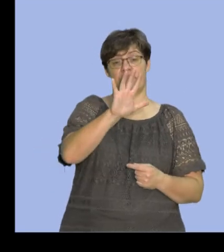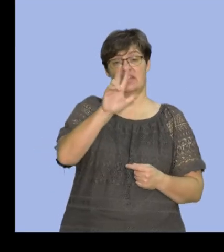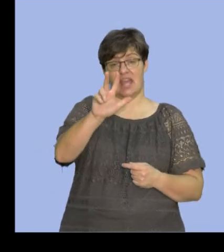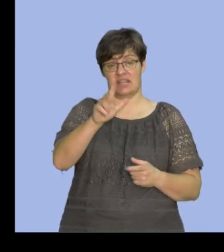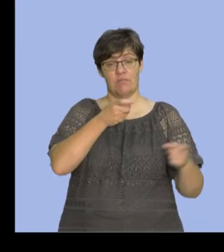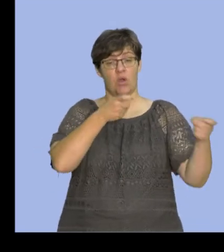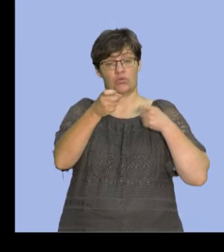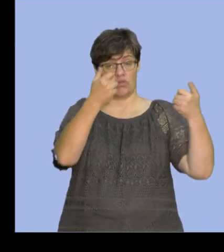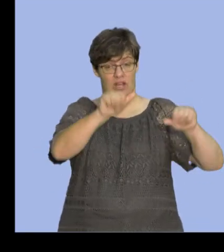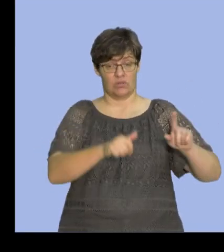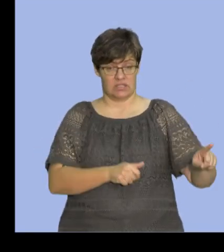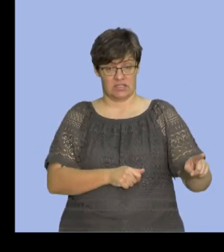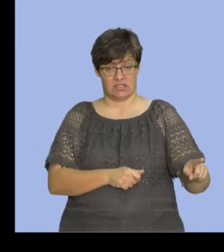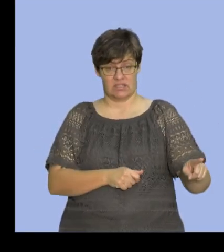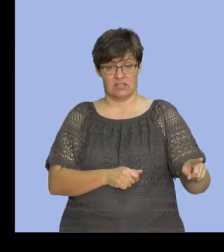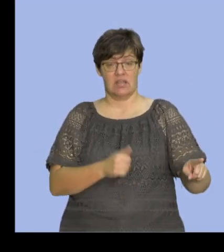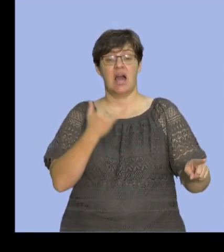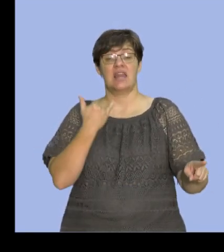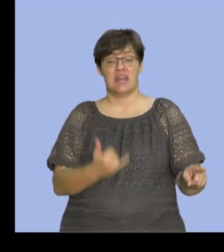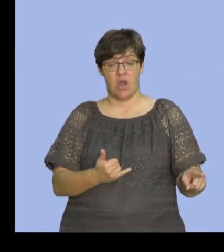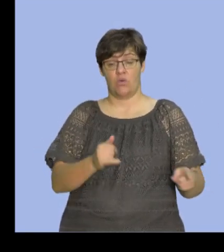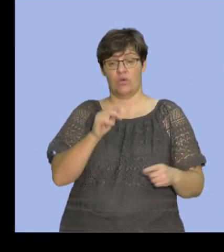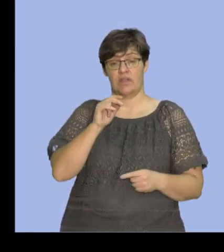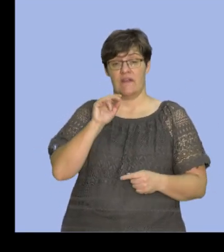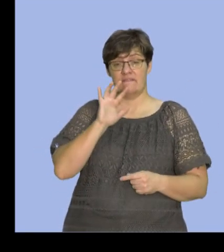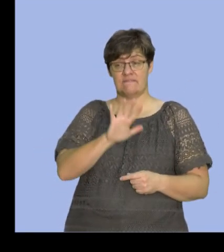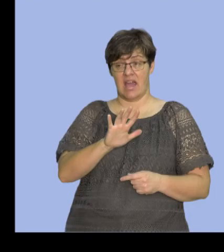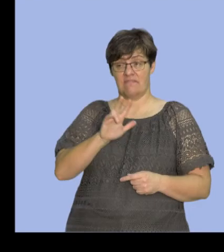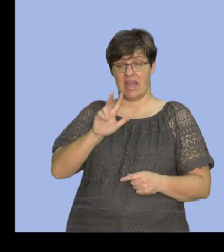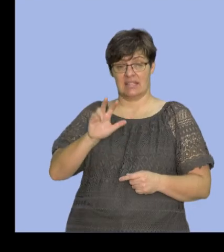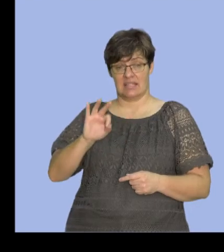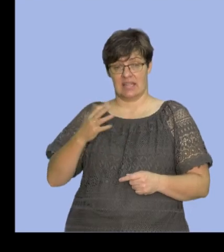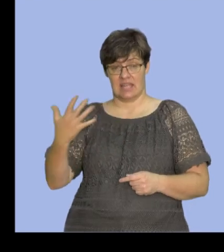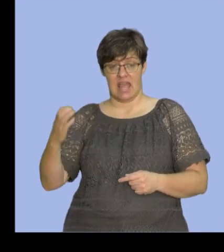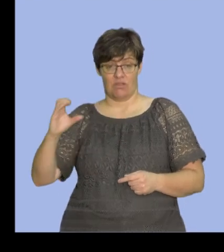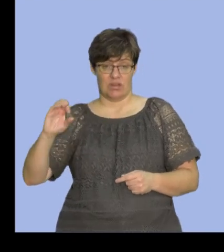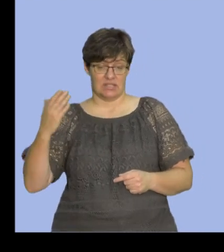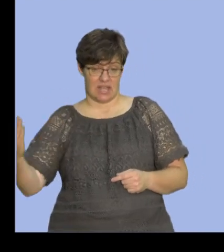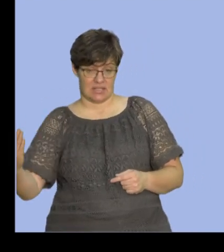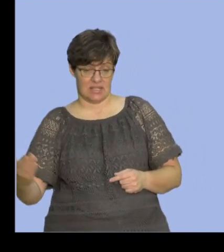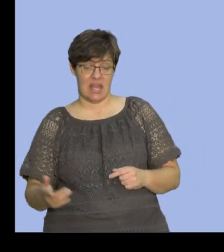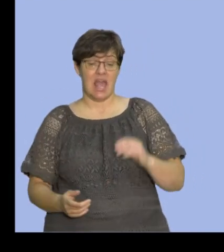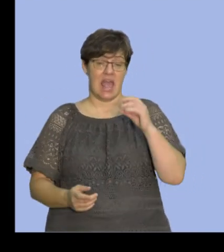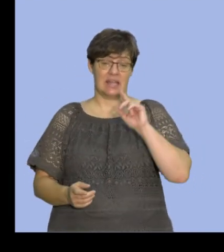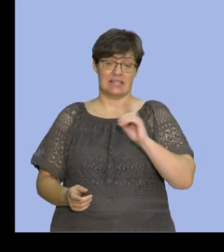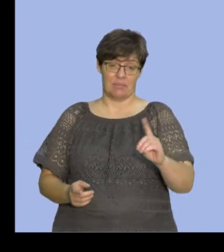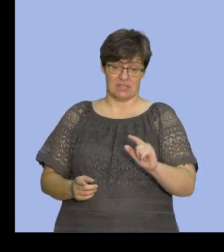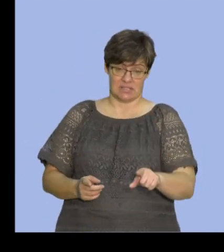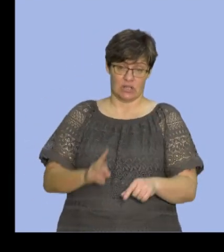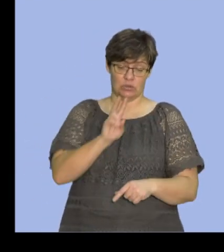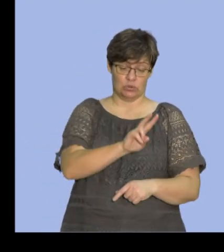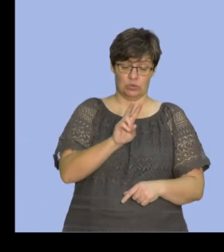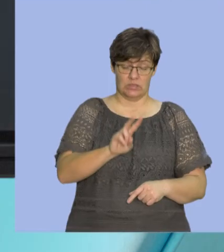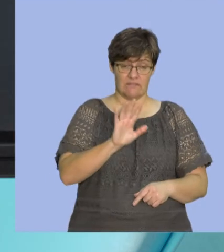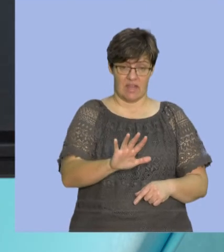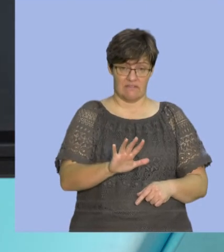my control account. Now you can see with the 583 on the credit side and you debit it with 225,